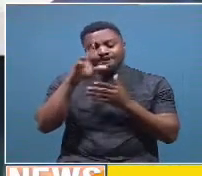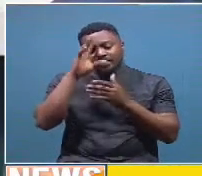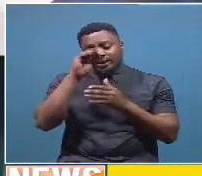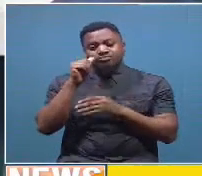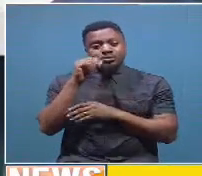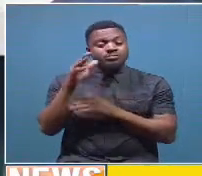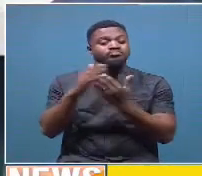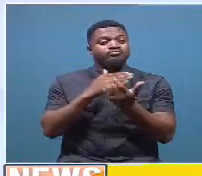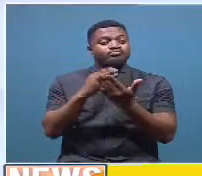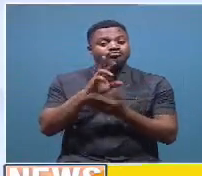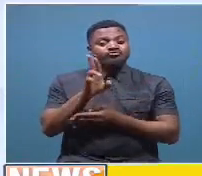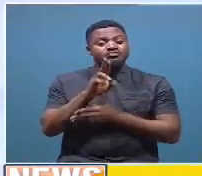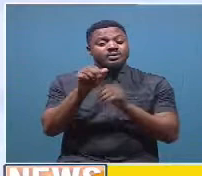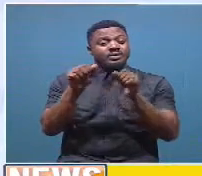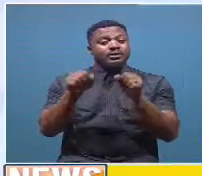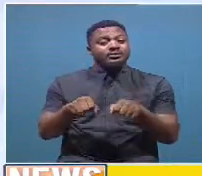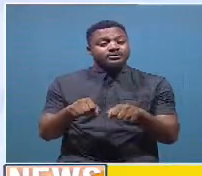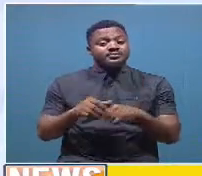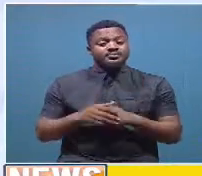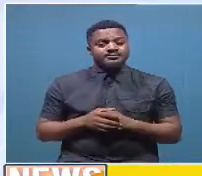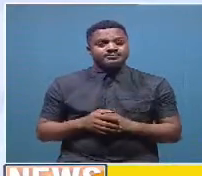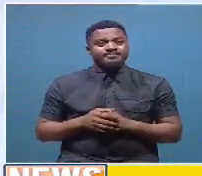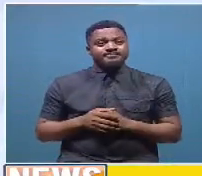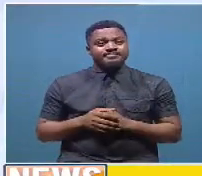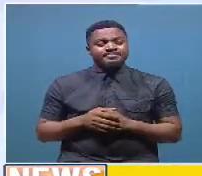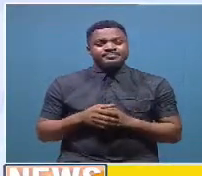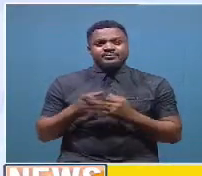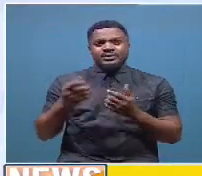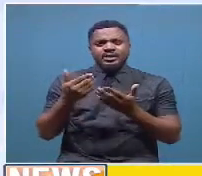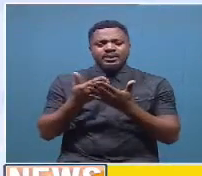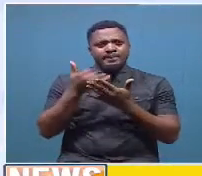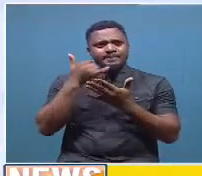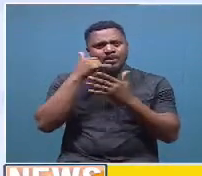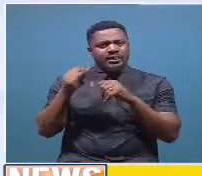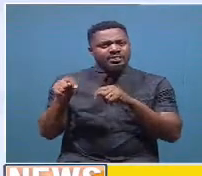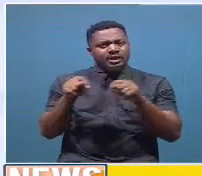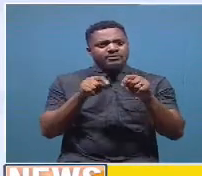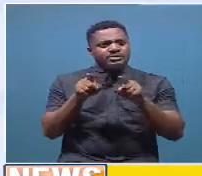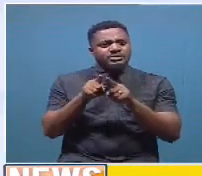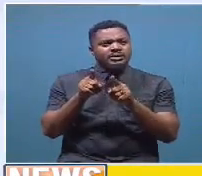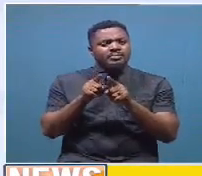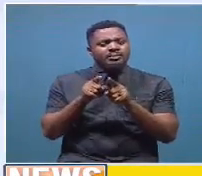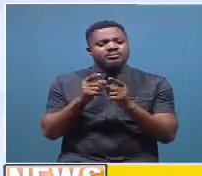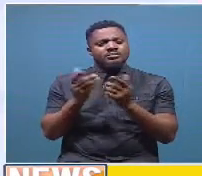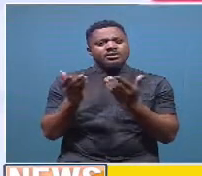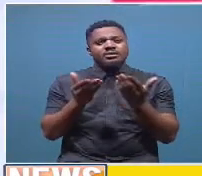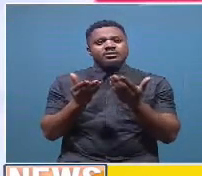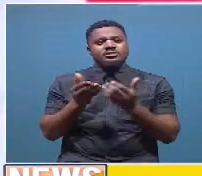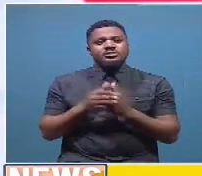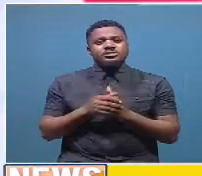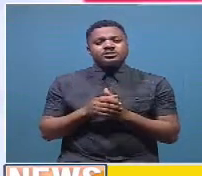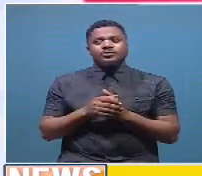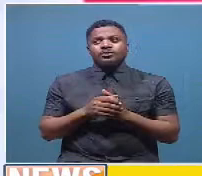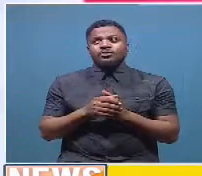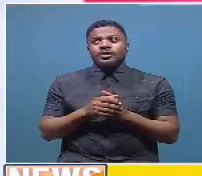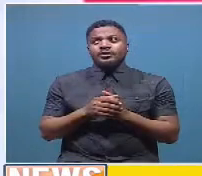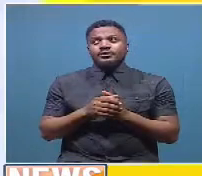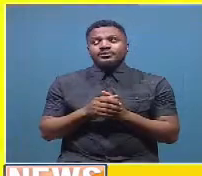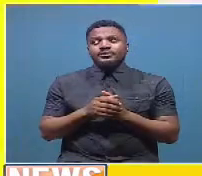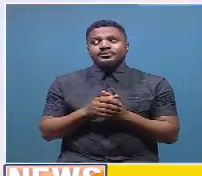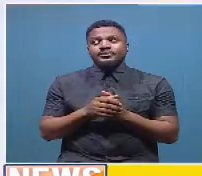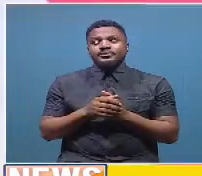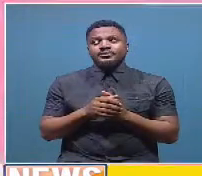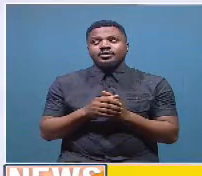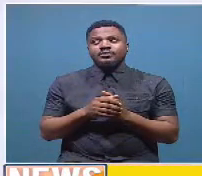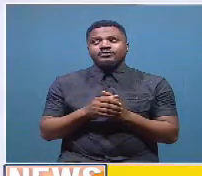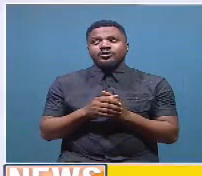the street. Ghana Pay is a mobile money service provided by universal banks, rural banks, savings and